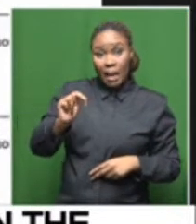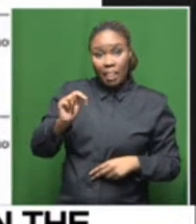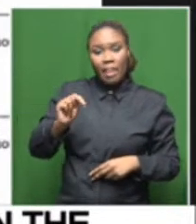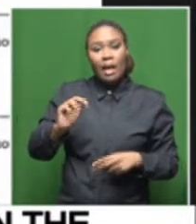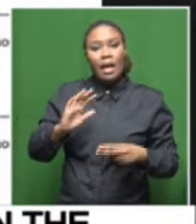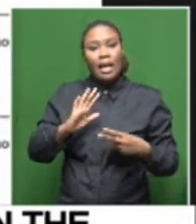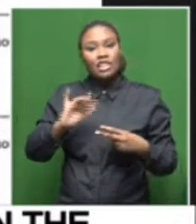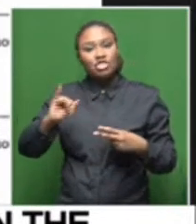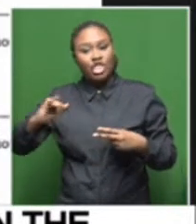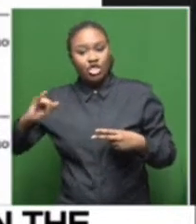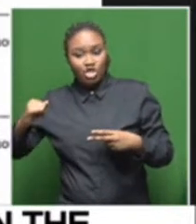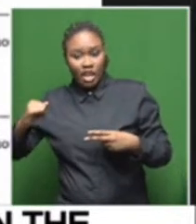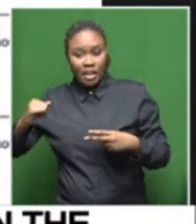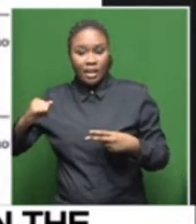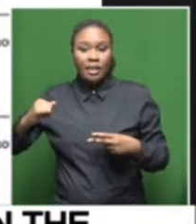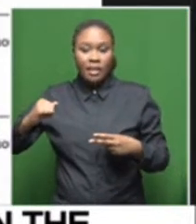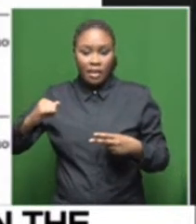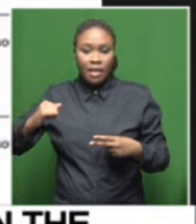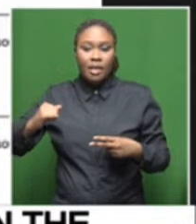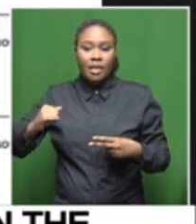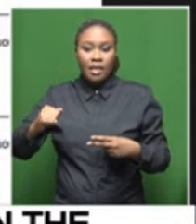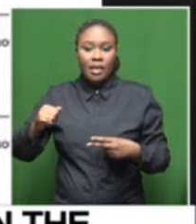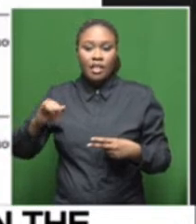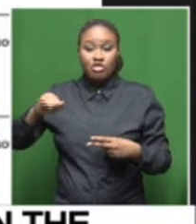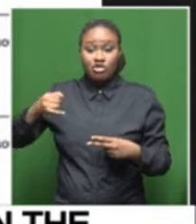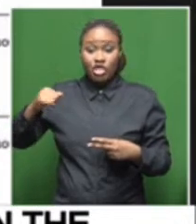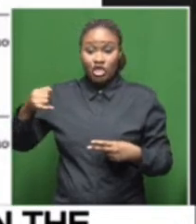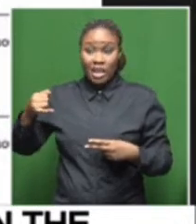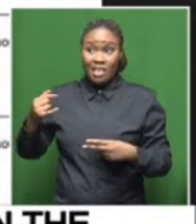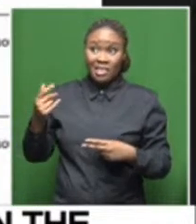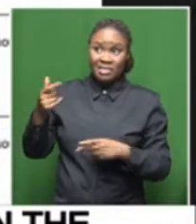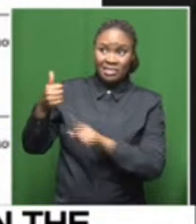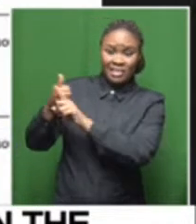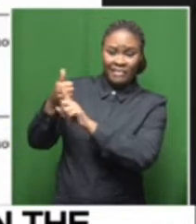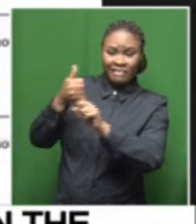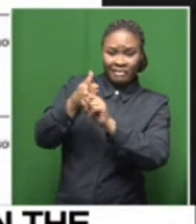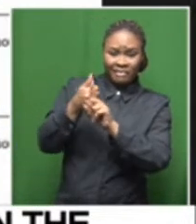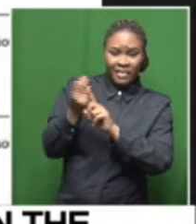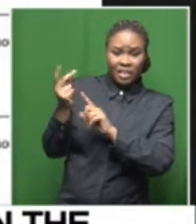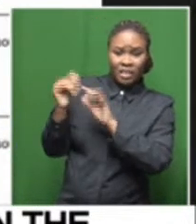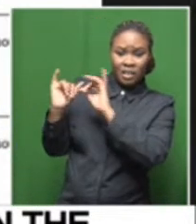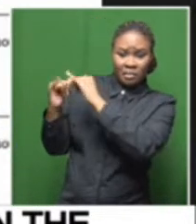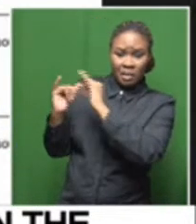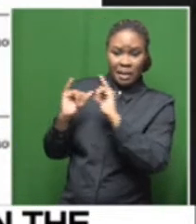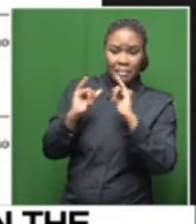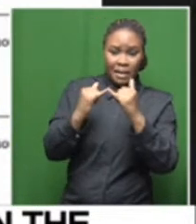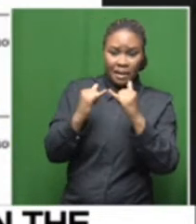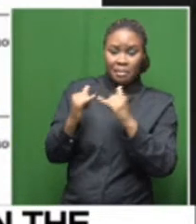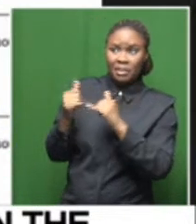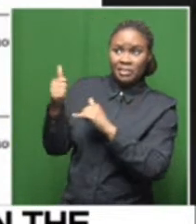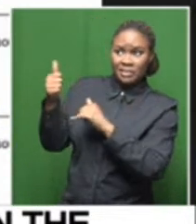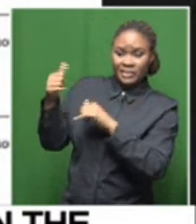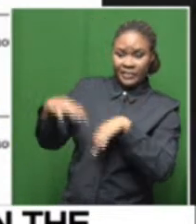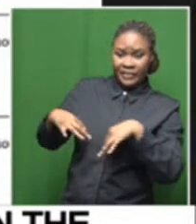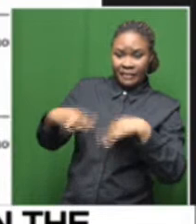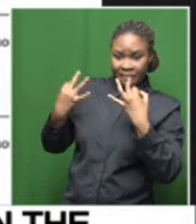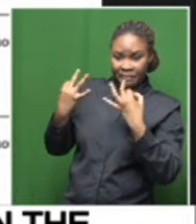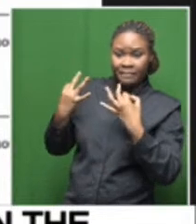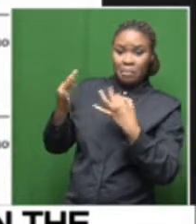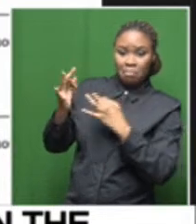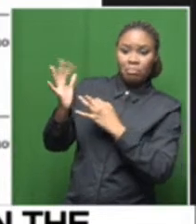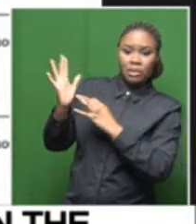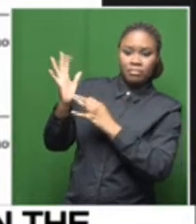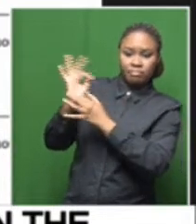be explained by the two parties, but what we were informed by Aspen is the fact that they had reached